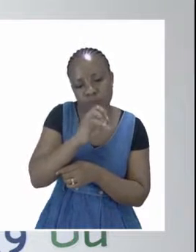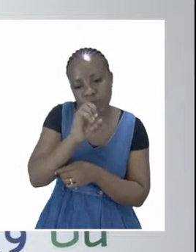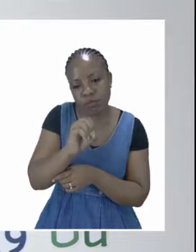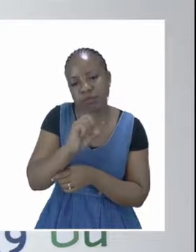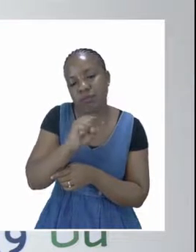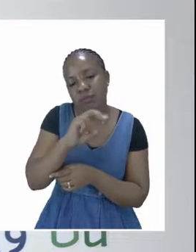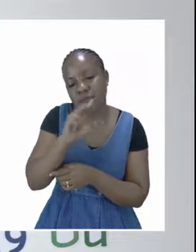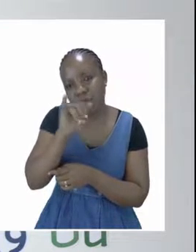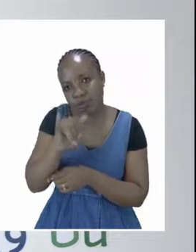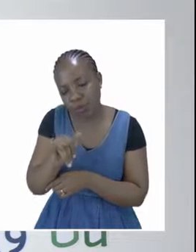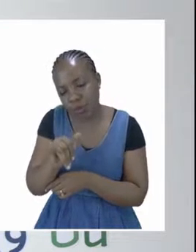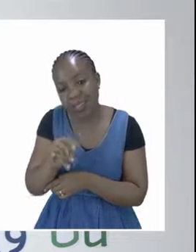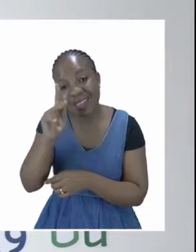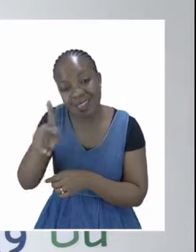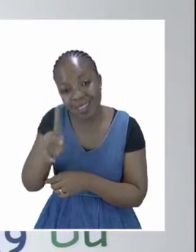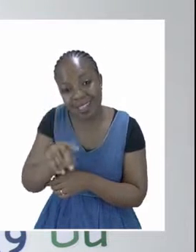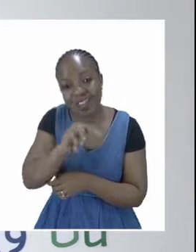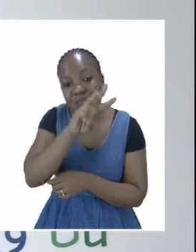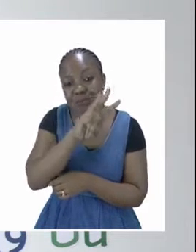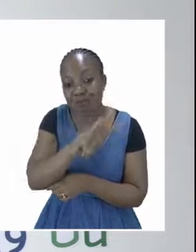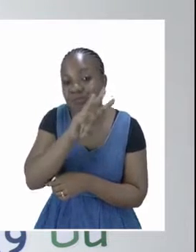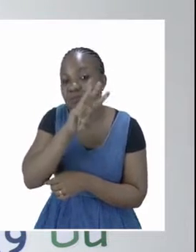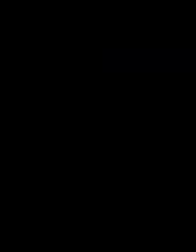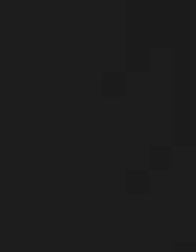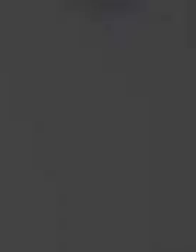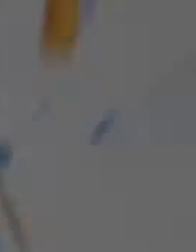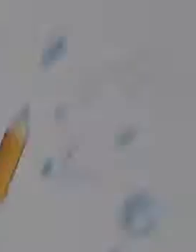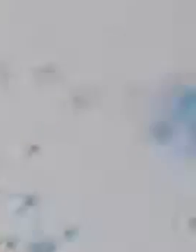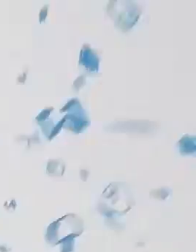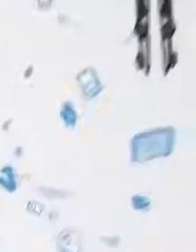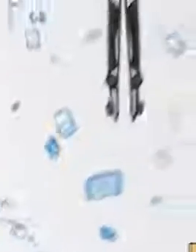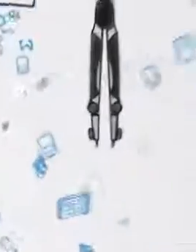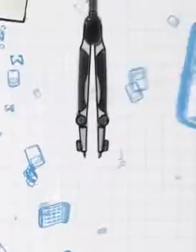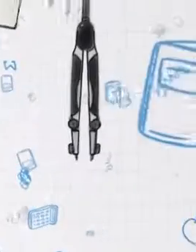our website, Zoshi Online.